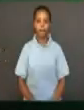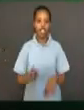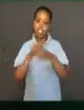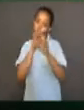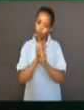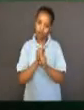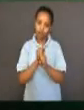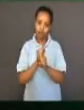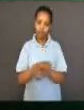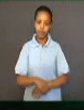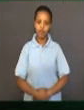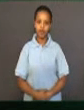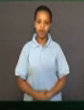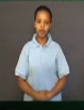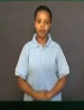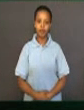Time's up.